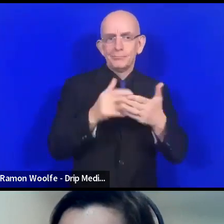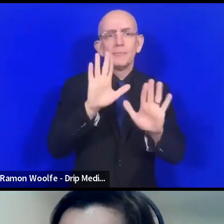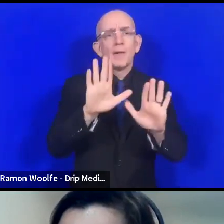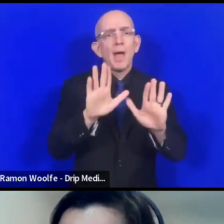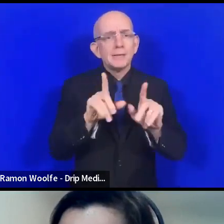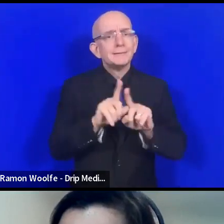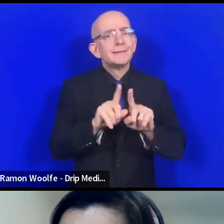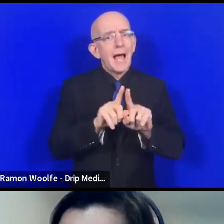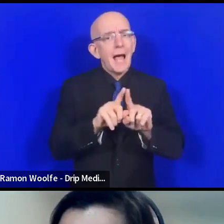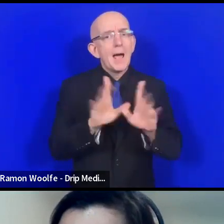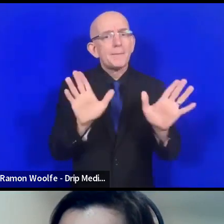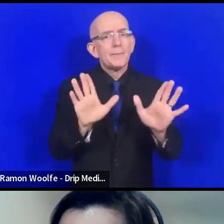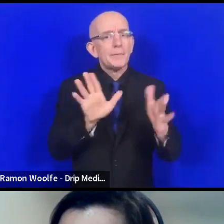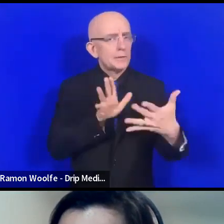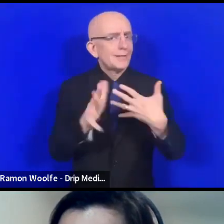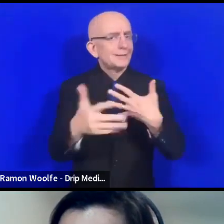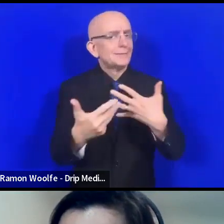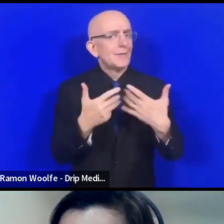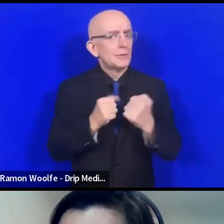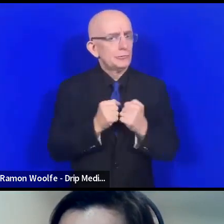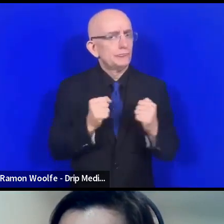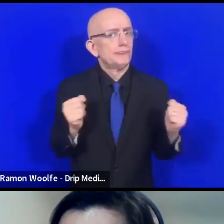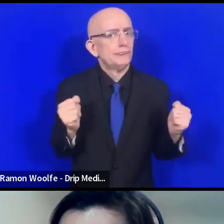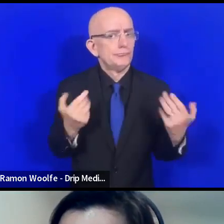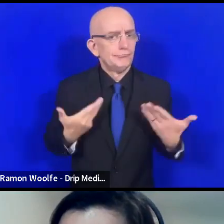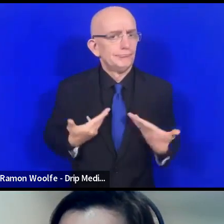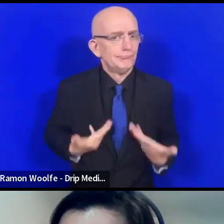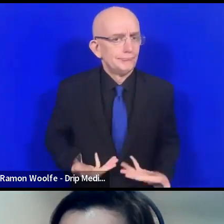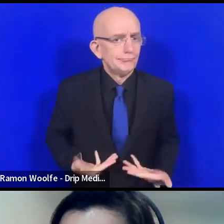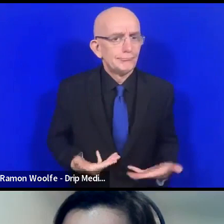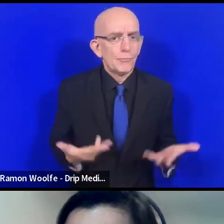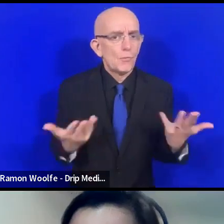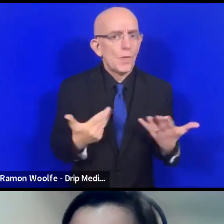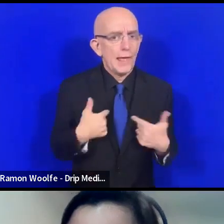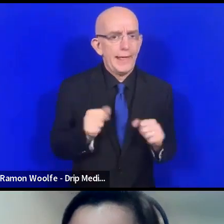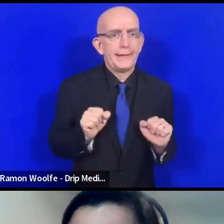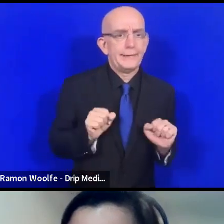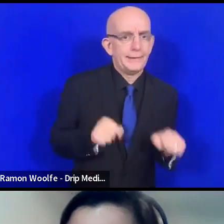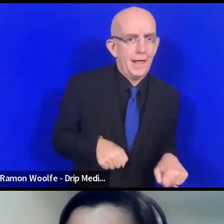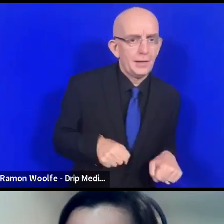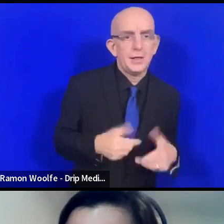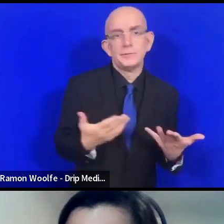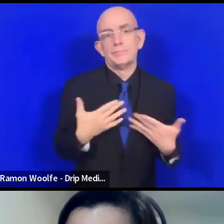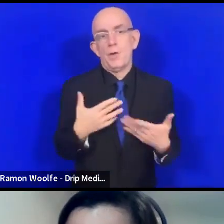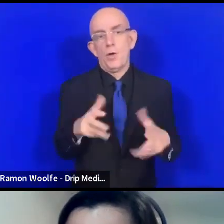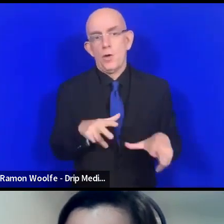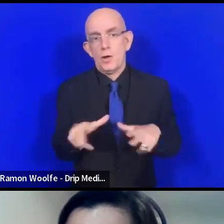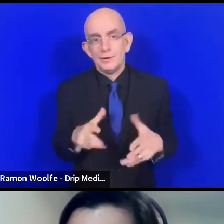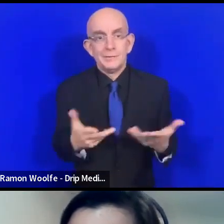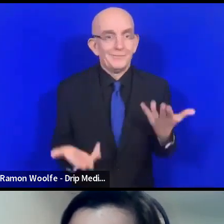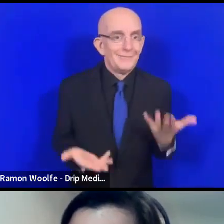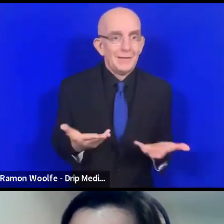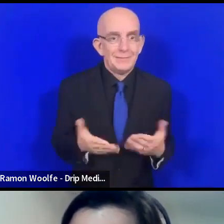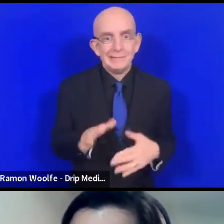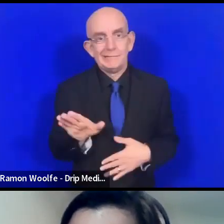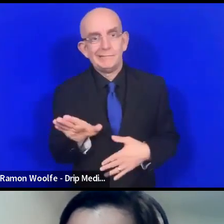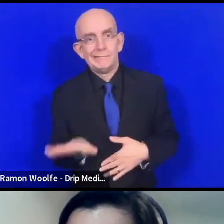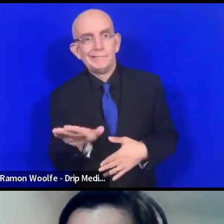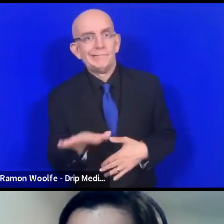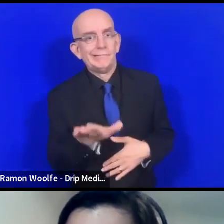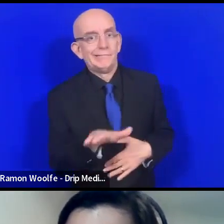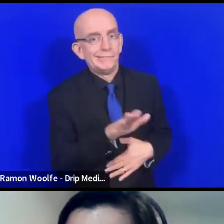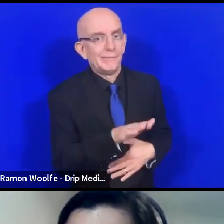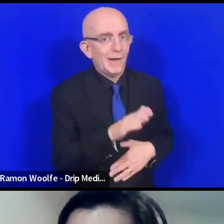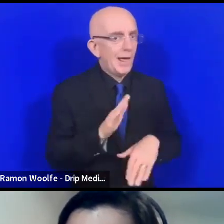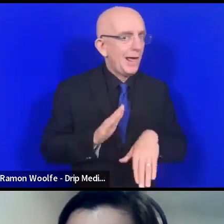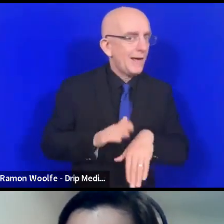other advisors and experts. Like when I wasn't sure, how are we gonna do this? I would reach out to Virginia or one of our